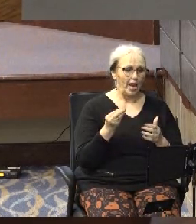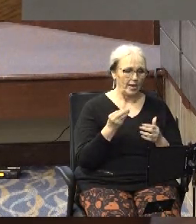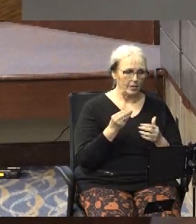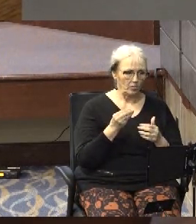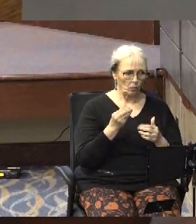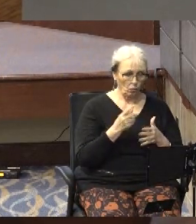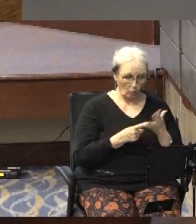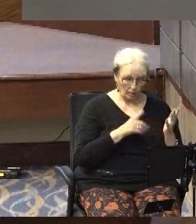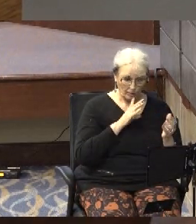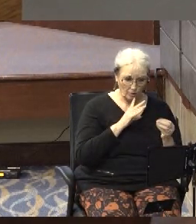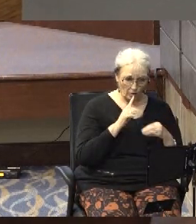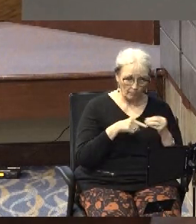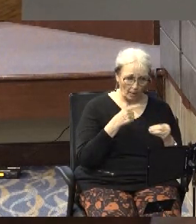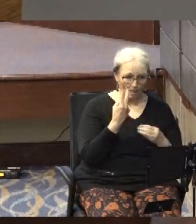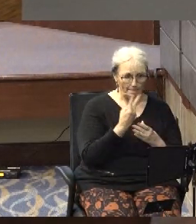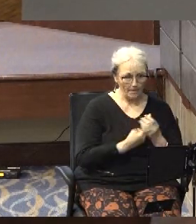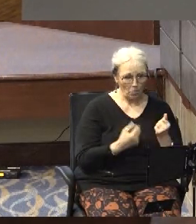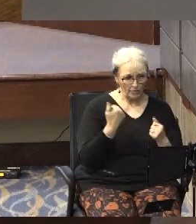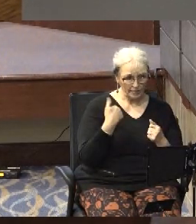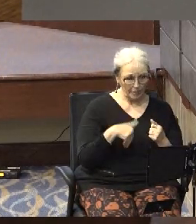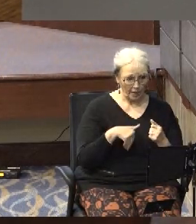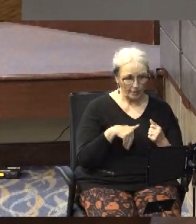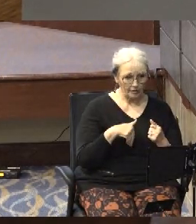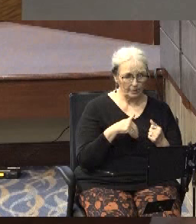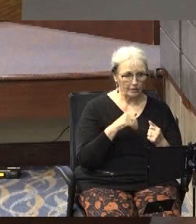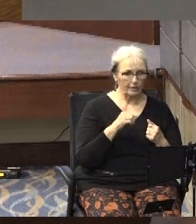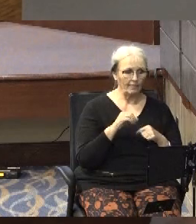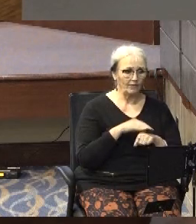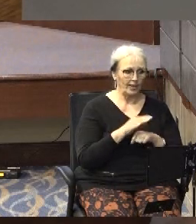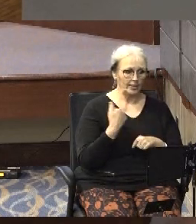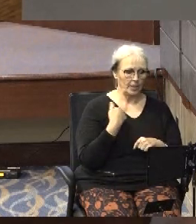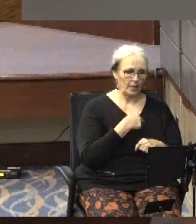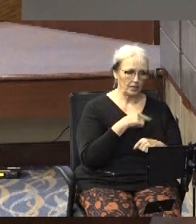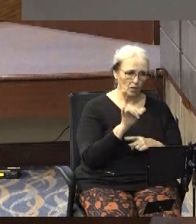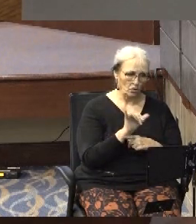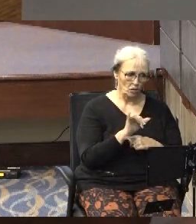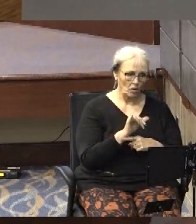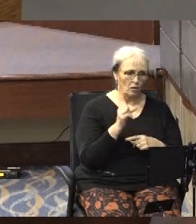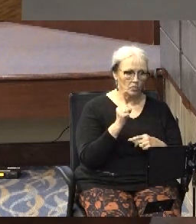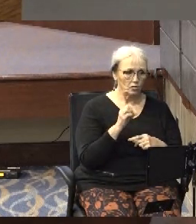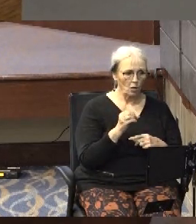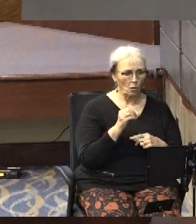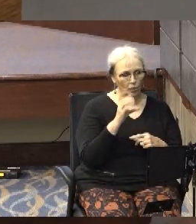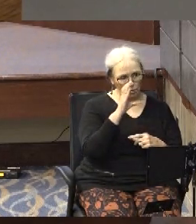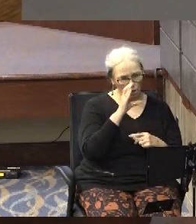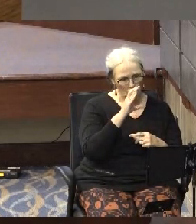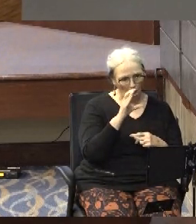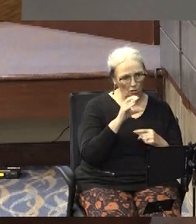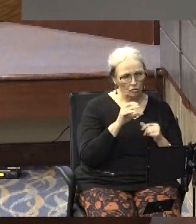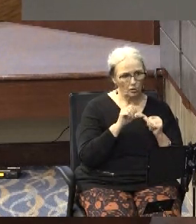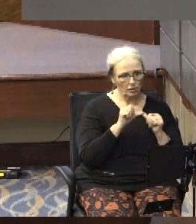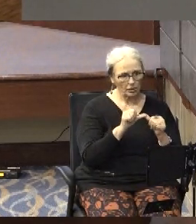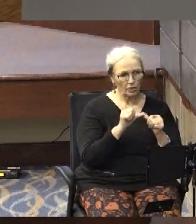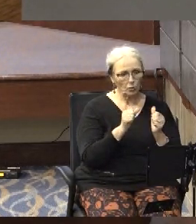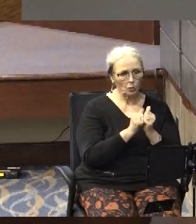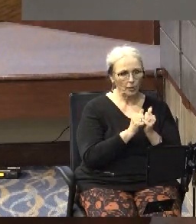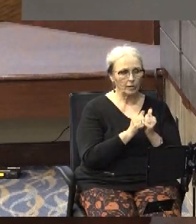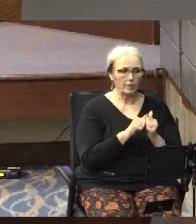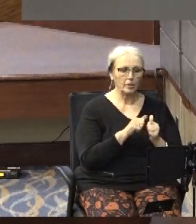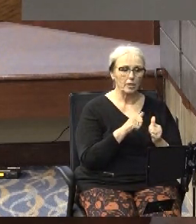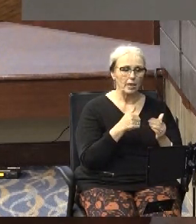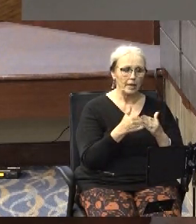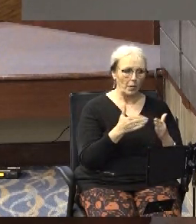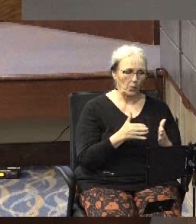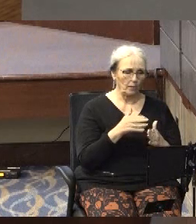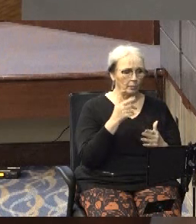talked about coming from both sides is something that we have dealt with and has affected us as well. And so we've sought to preserve the character of the neighborhood to the extent that we